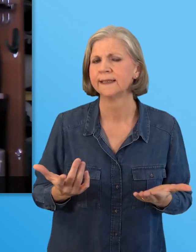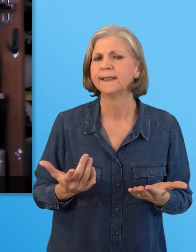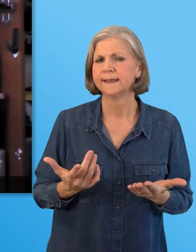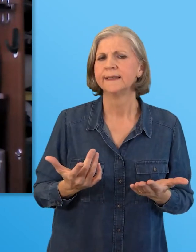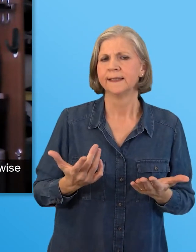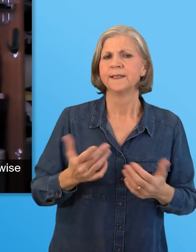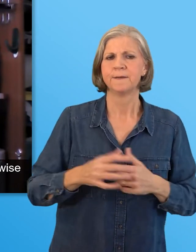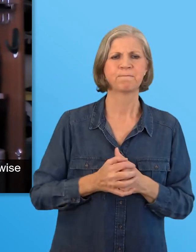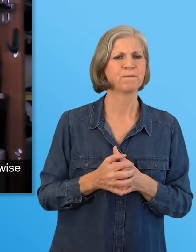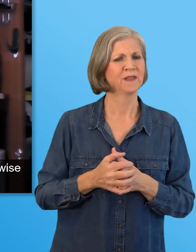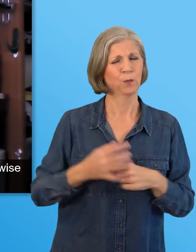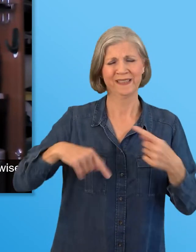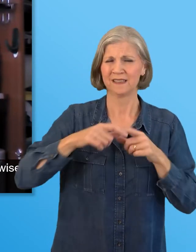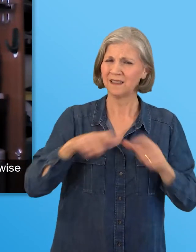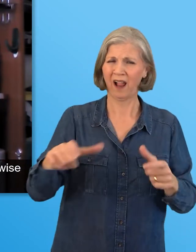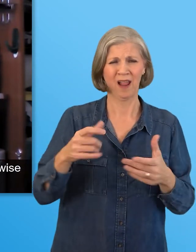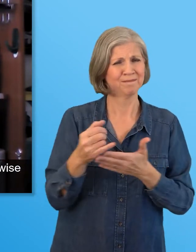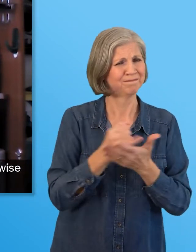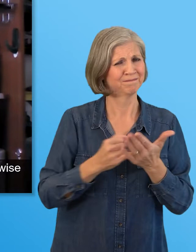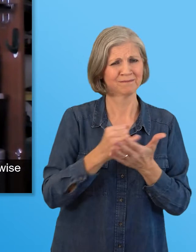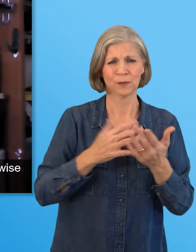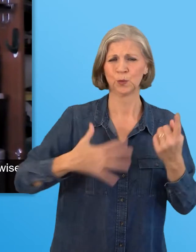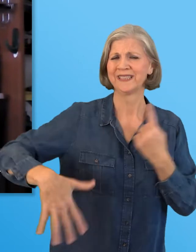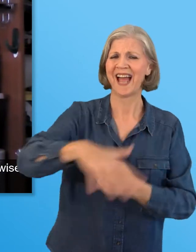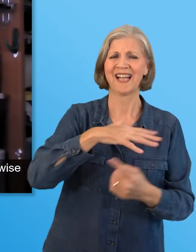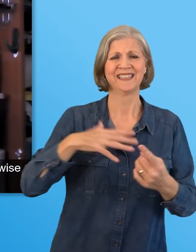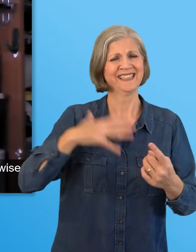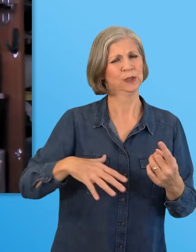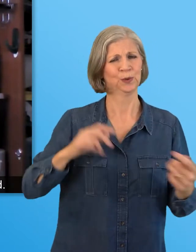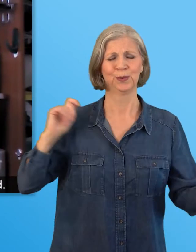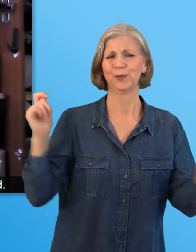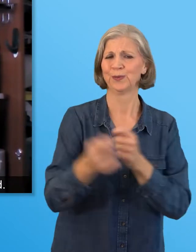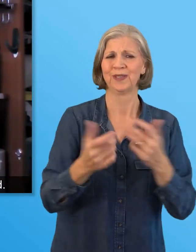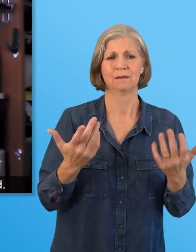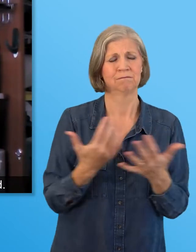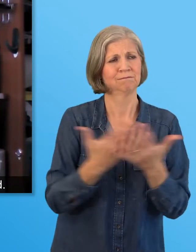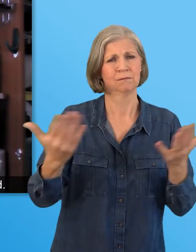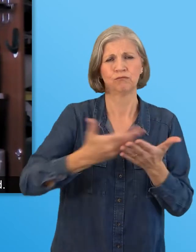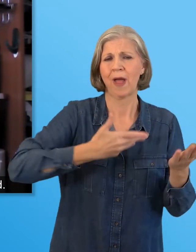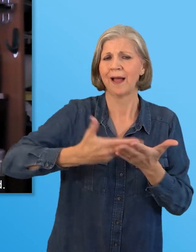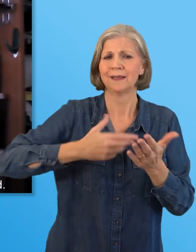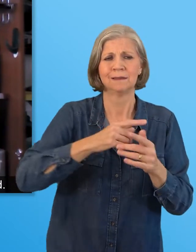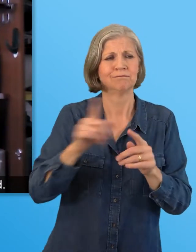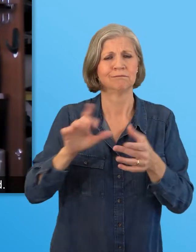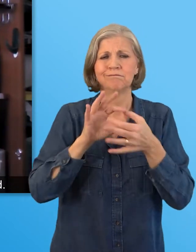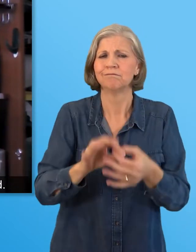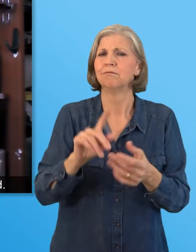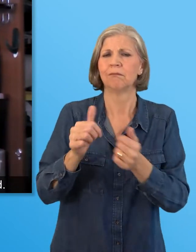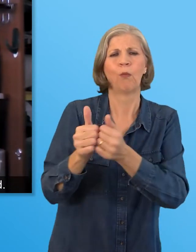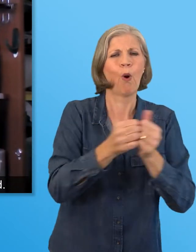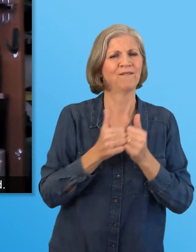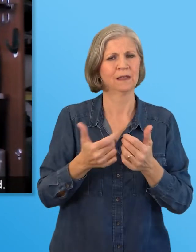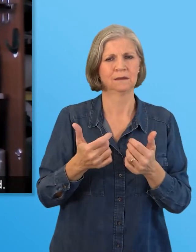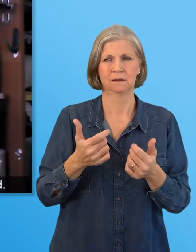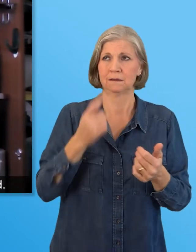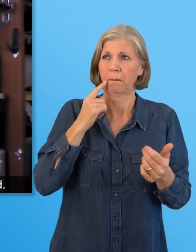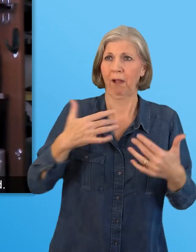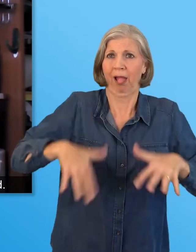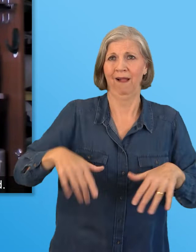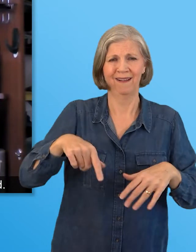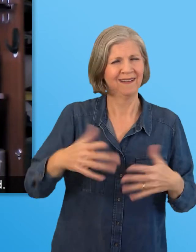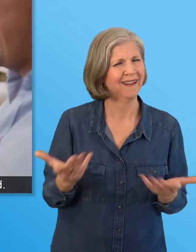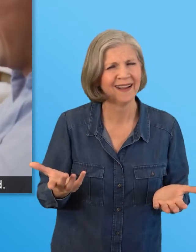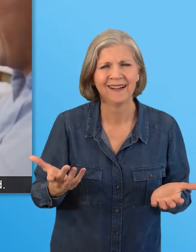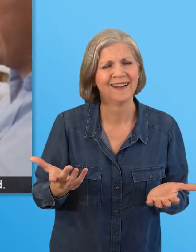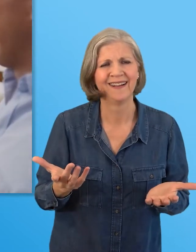we're still the poorest section of society, and that needs to change. Otherwise, many of the rights incorporated in the Convention simply cannot be